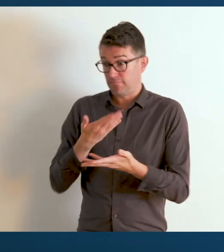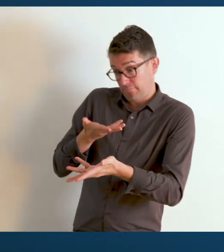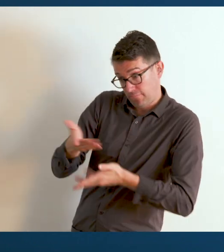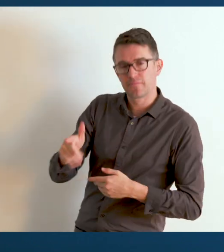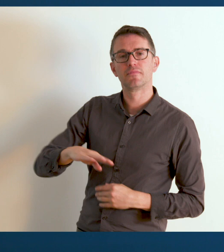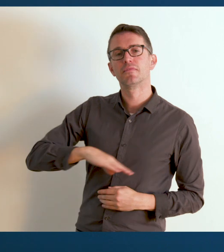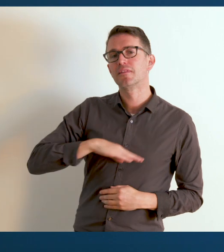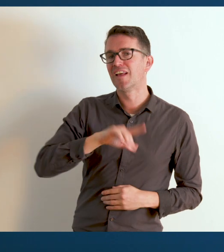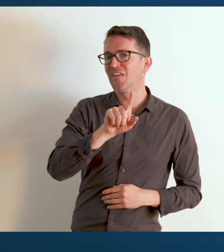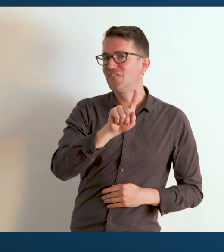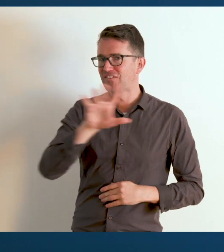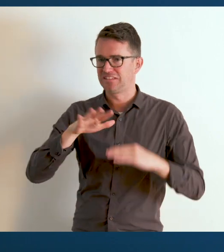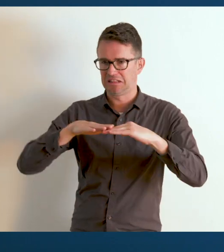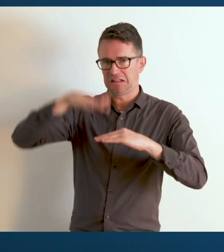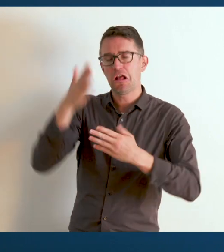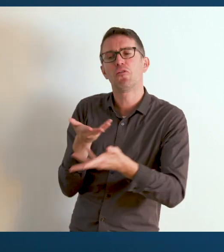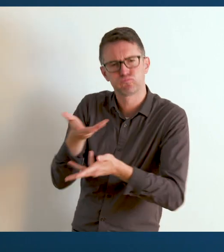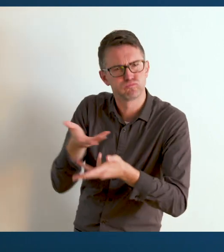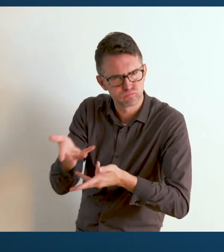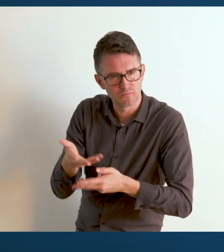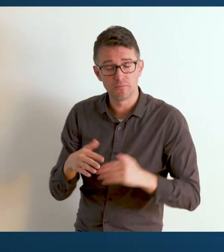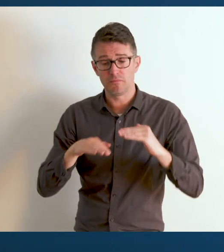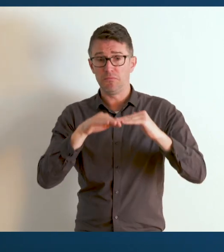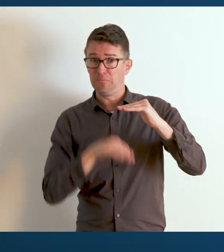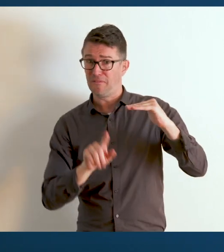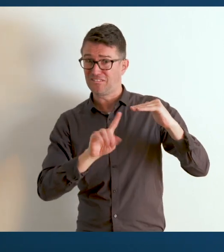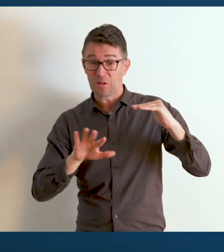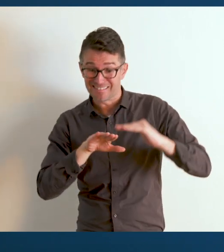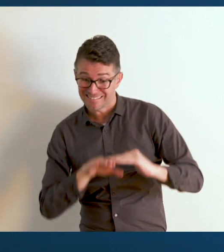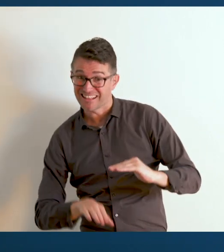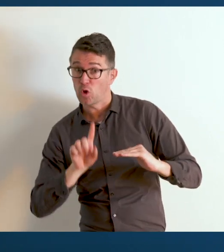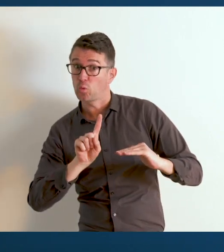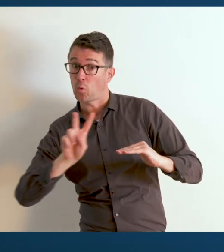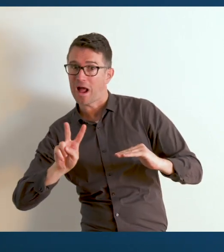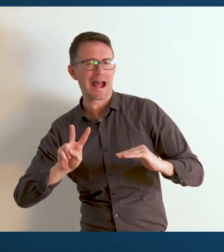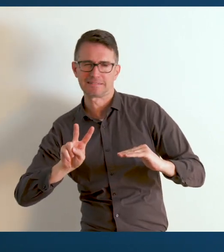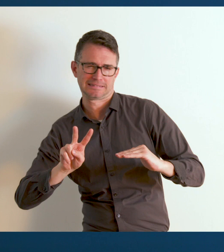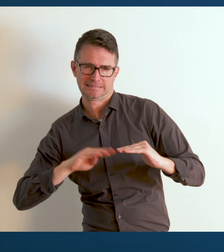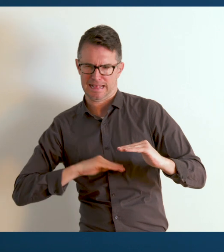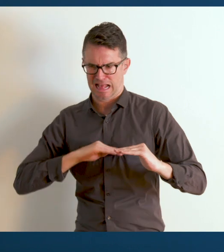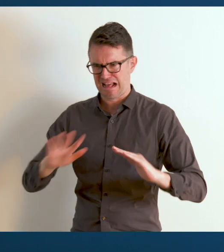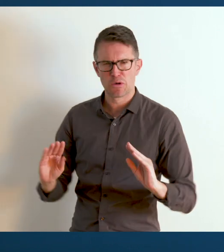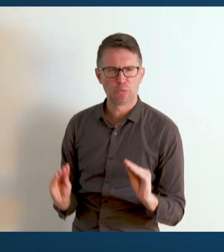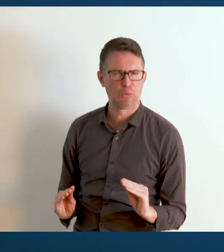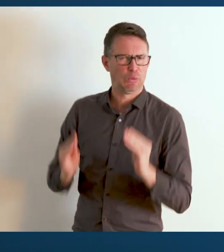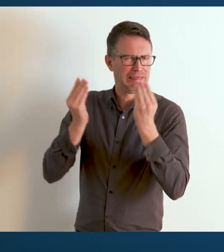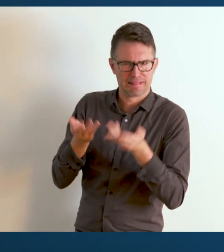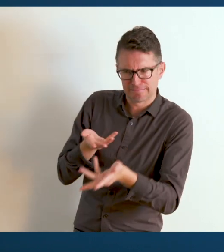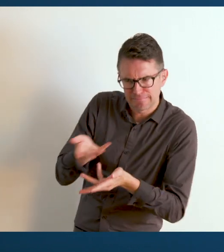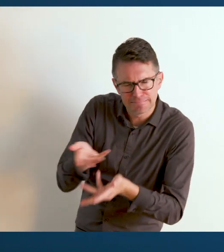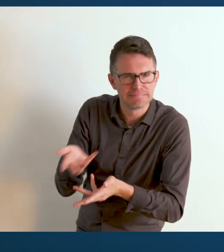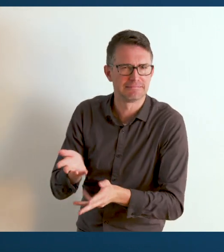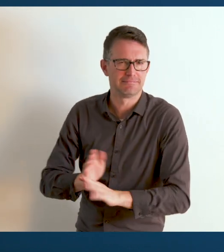those 15 and over would be reasonable respondents, but you have to take some care in interviewing children